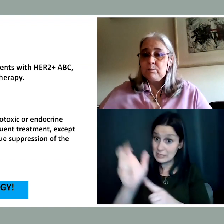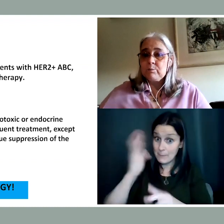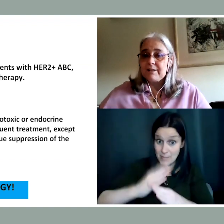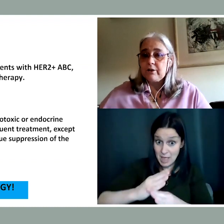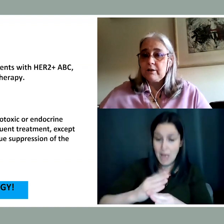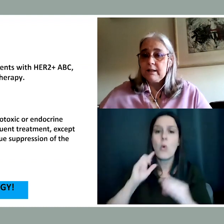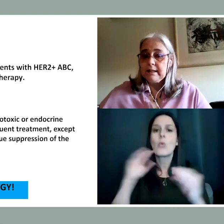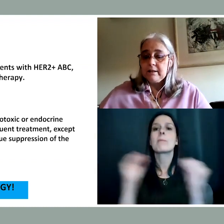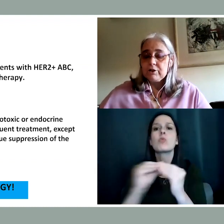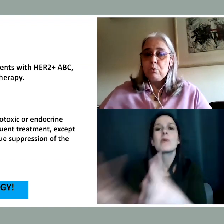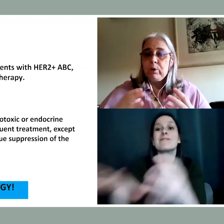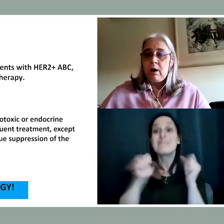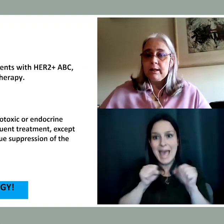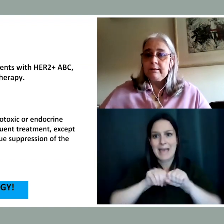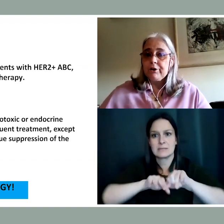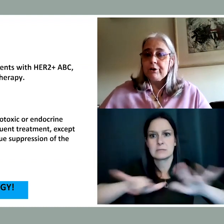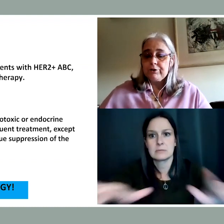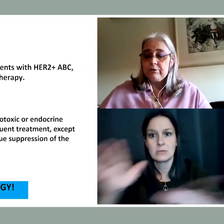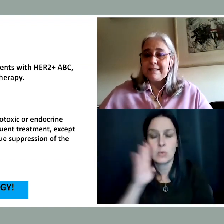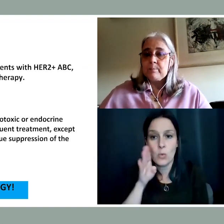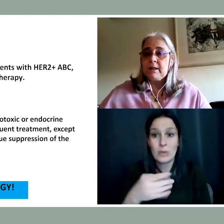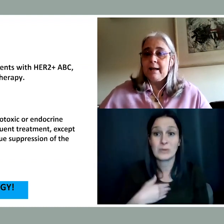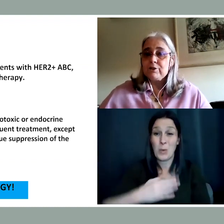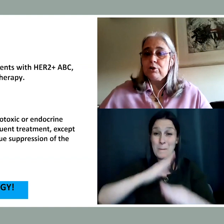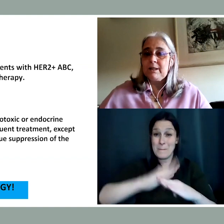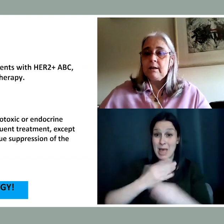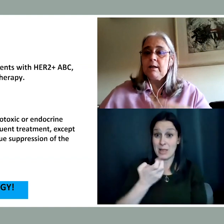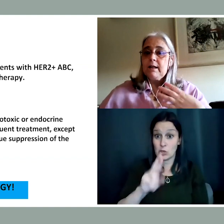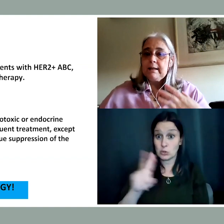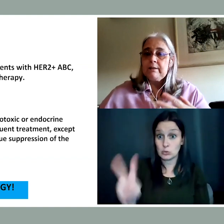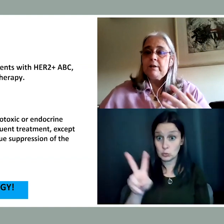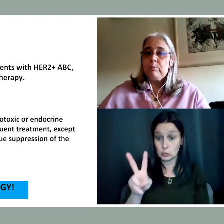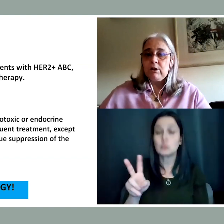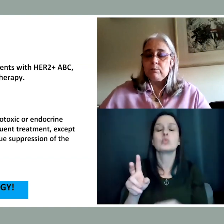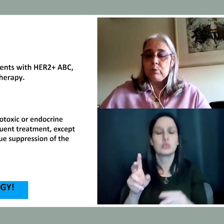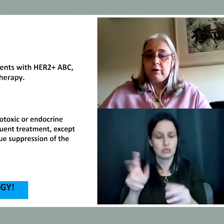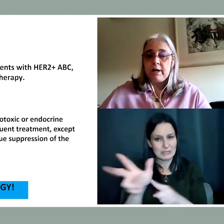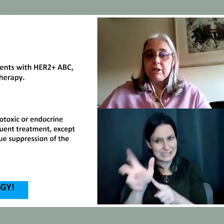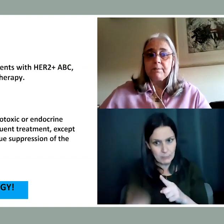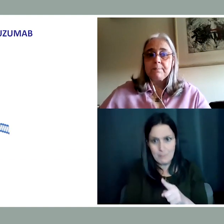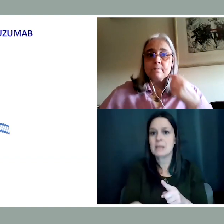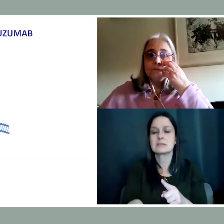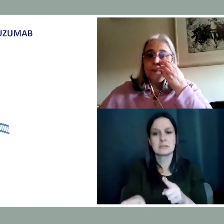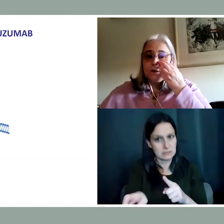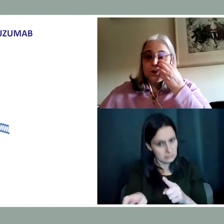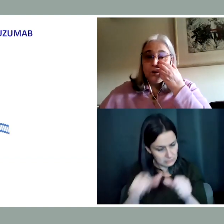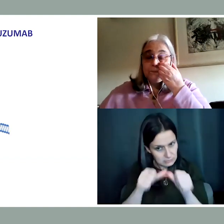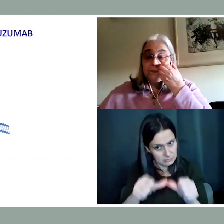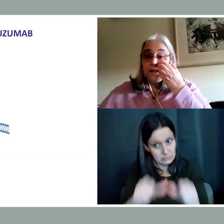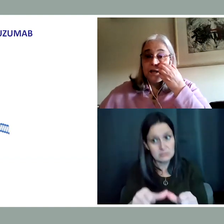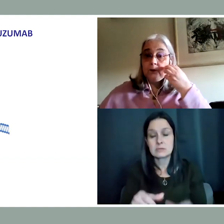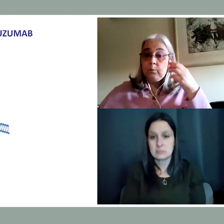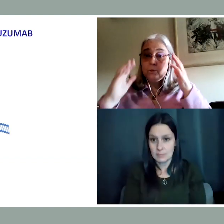progresses much faster. So blocking the HER2 receptor has to be done even beyond progression.